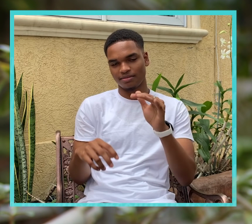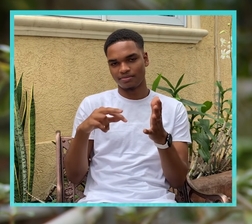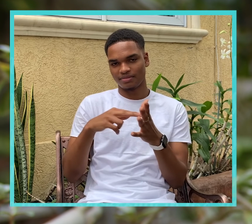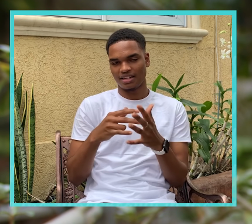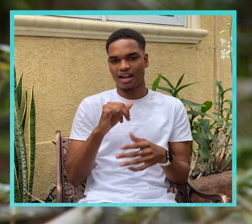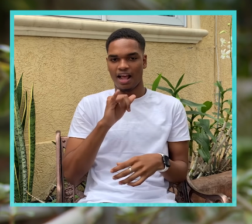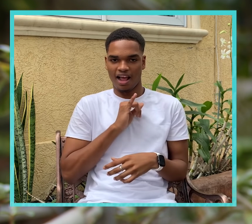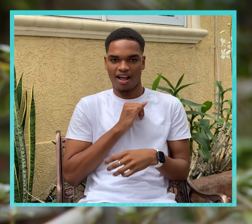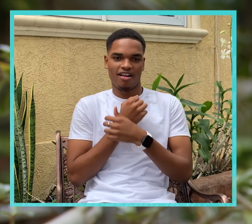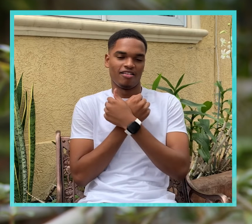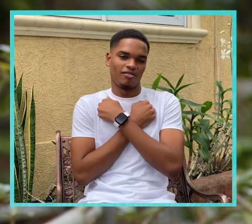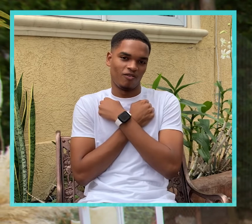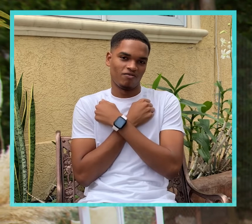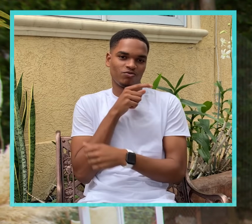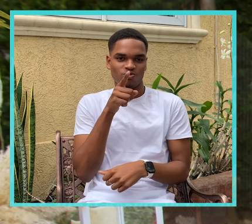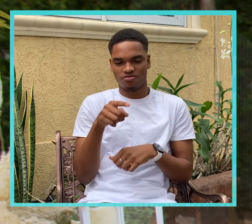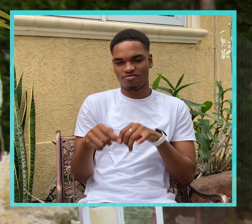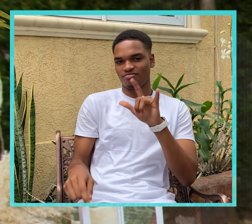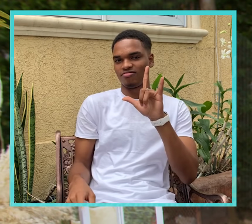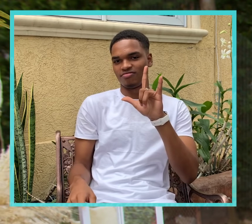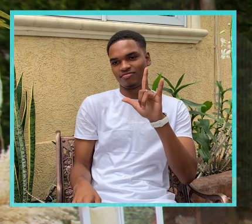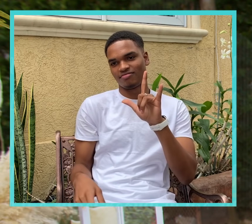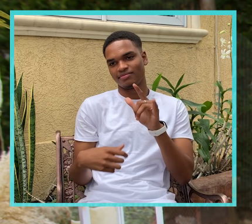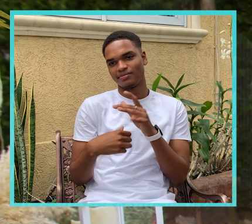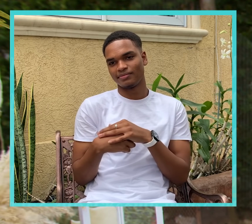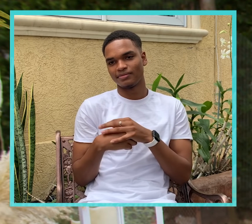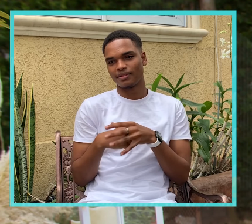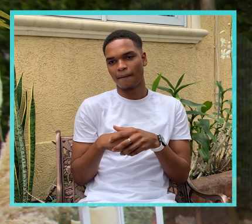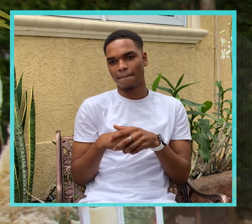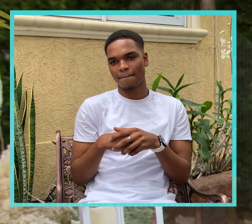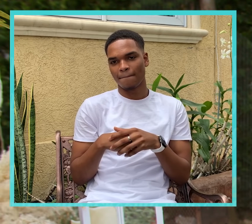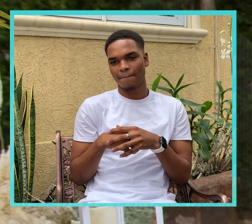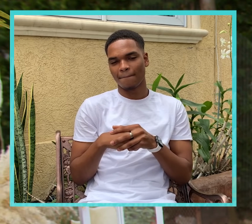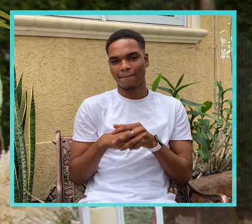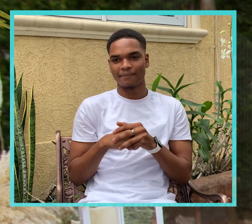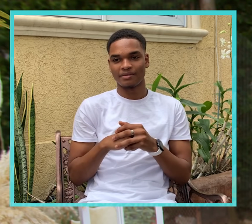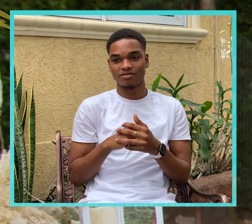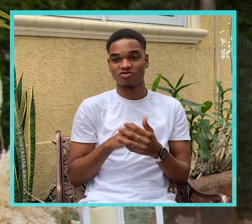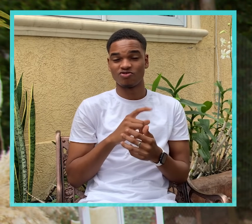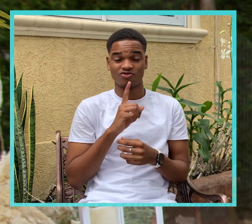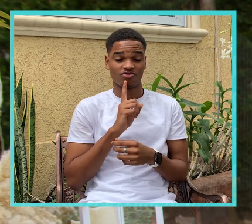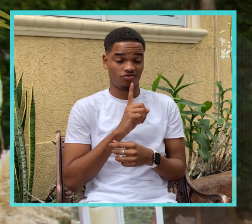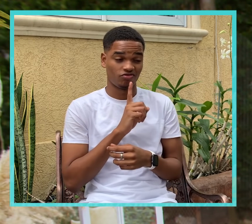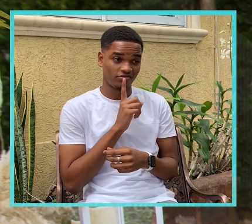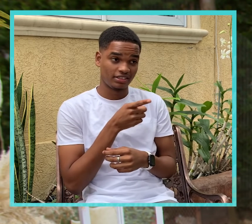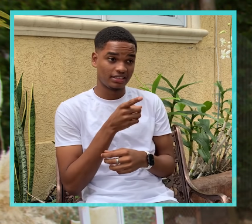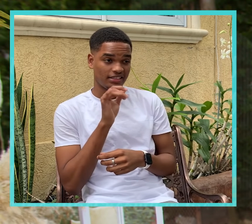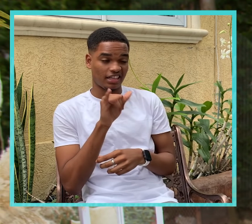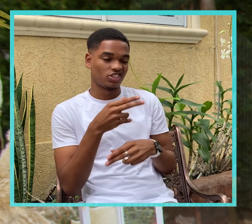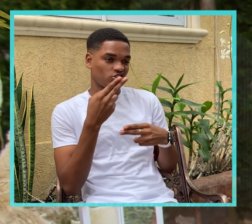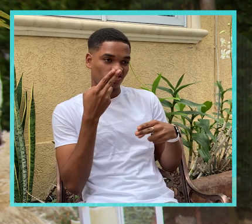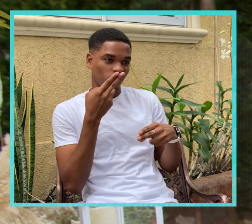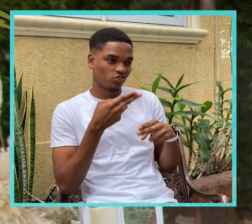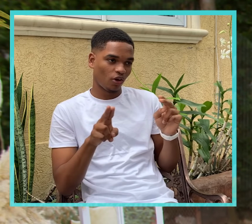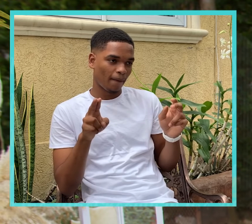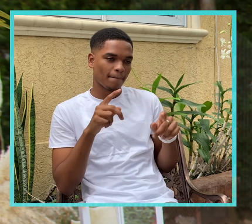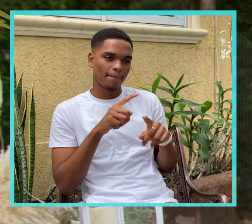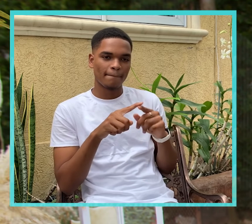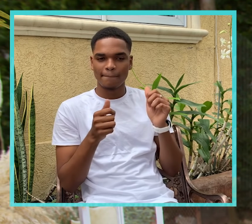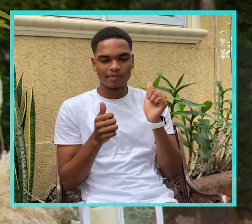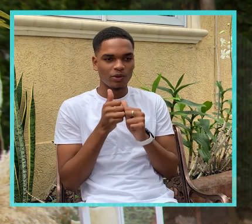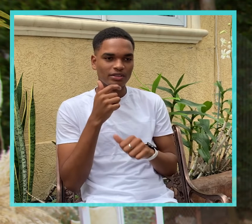Oh. So I love you. Wicked. Oh, I'm missing something. There we go. It's actually the short version. So deaf people